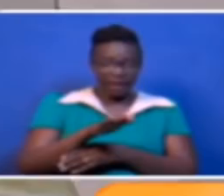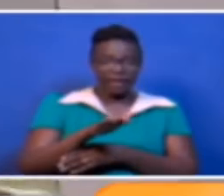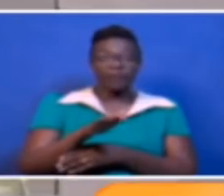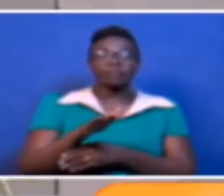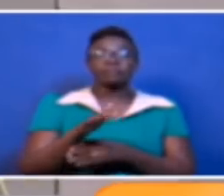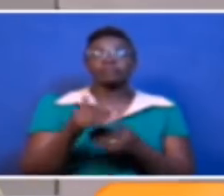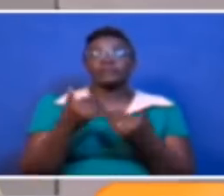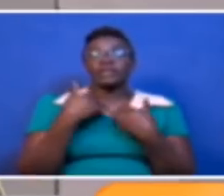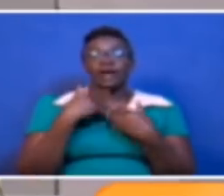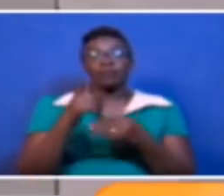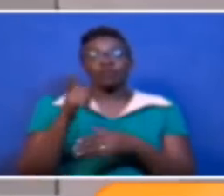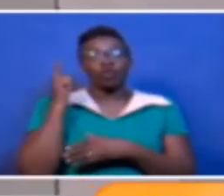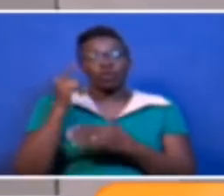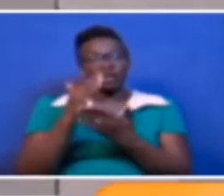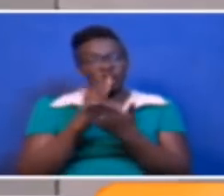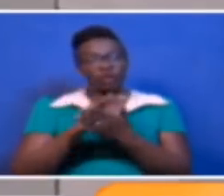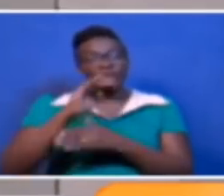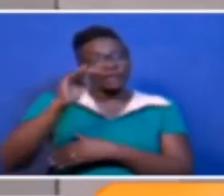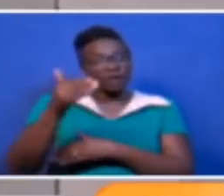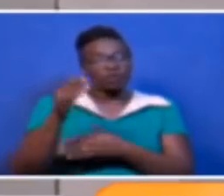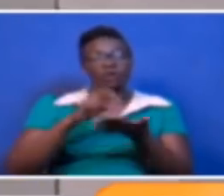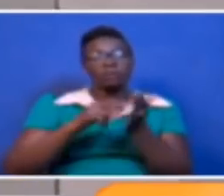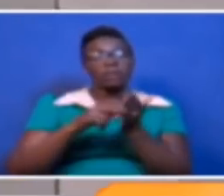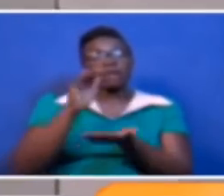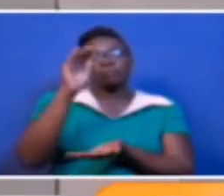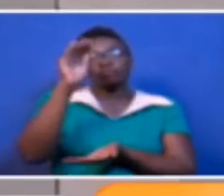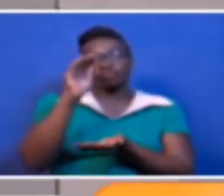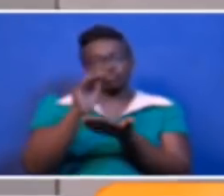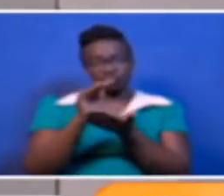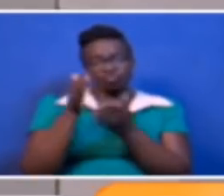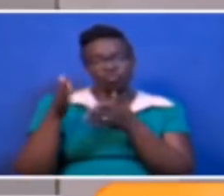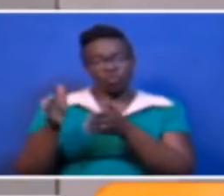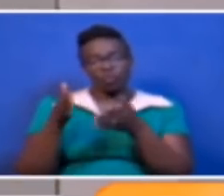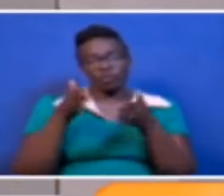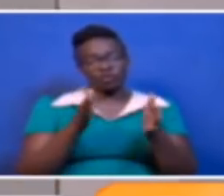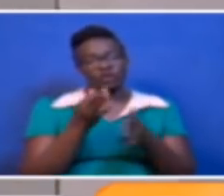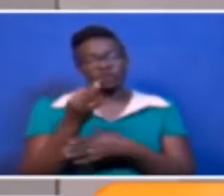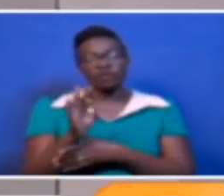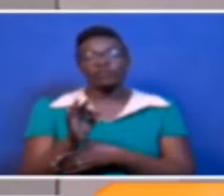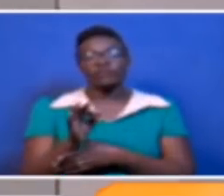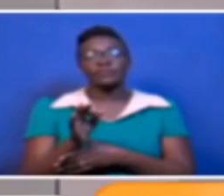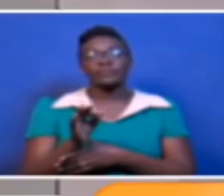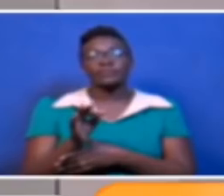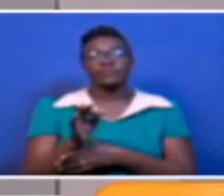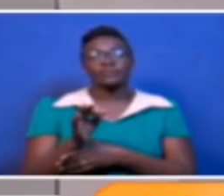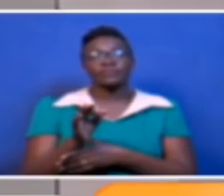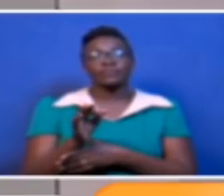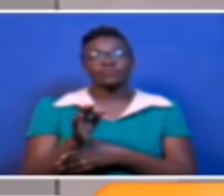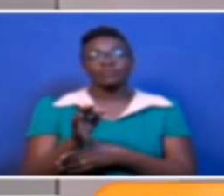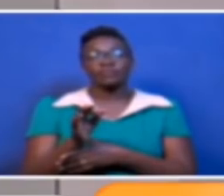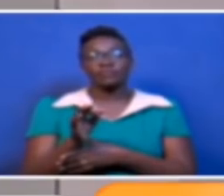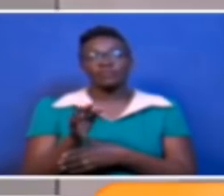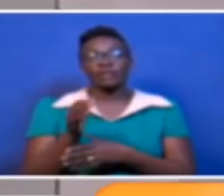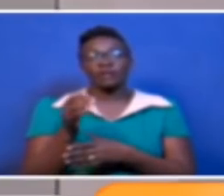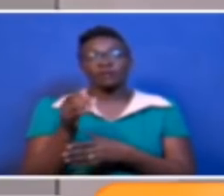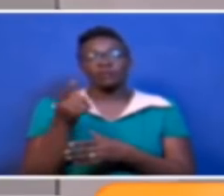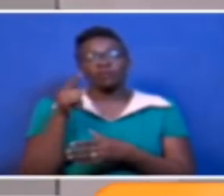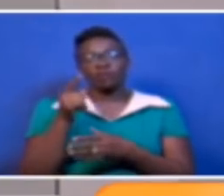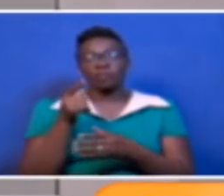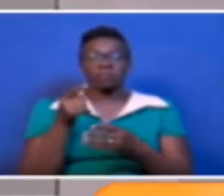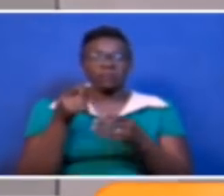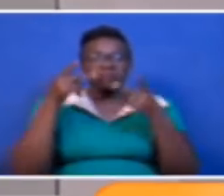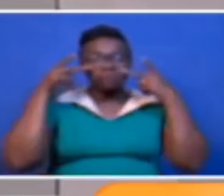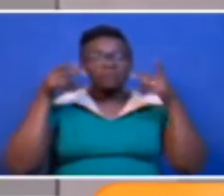and order in towns, then it minimizes the opportunity of opportunity for terror